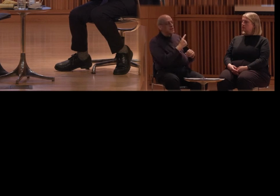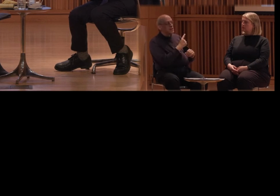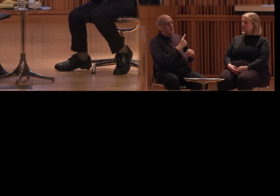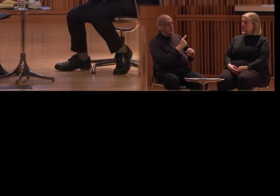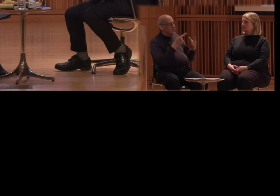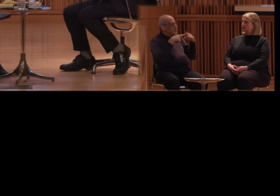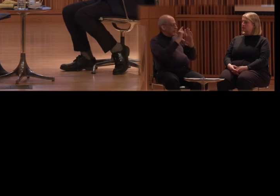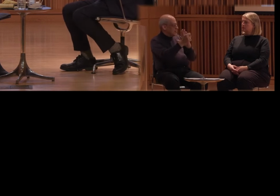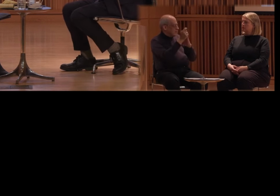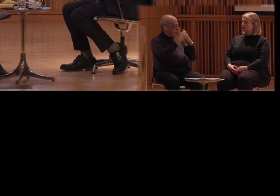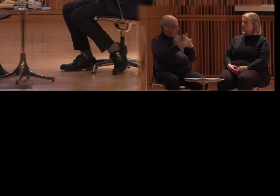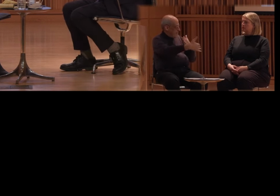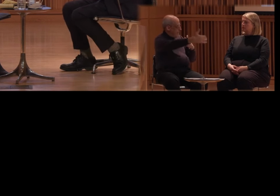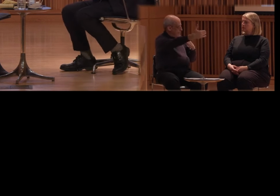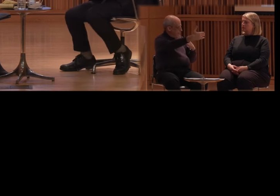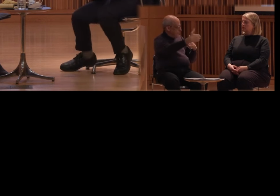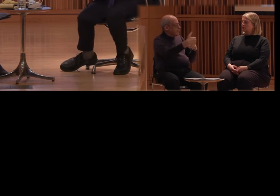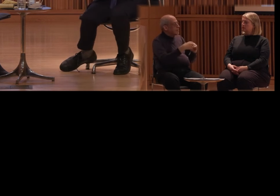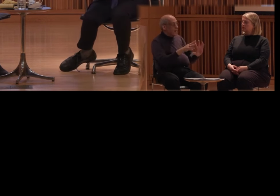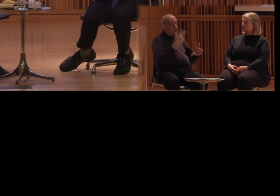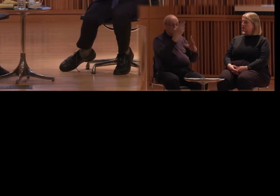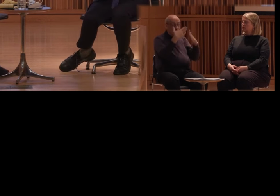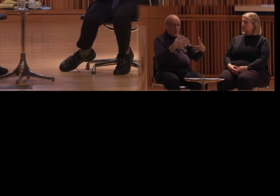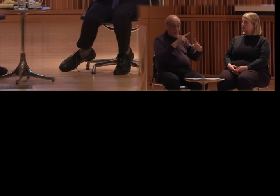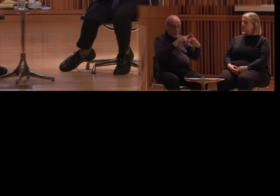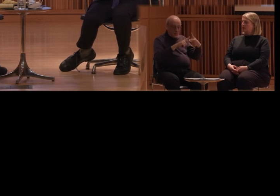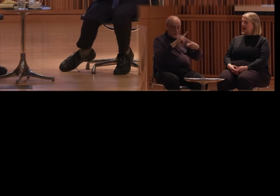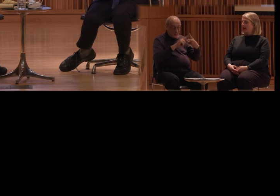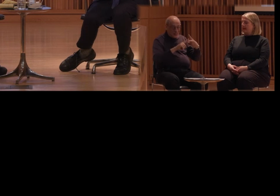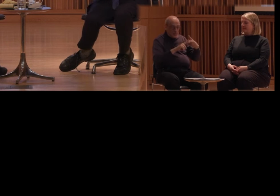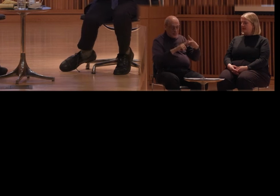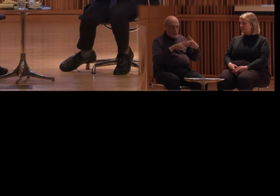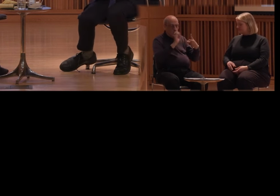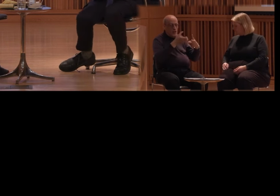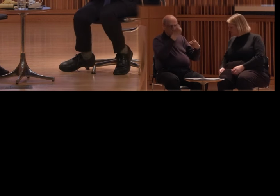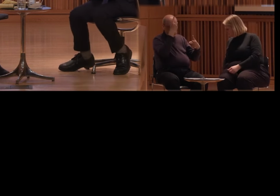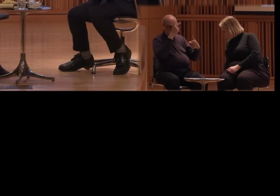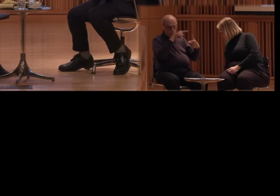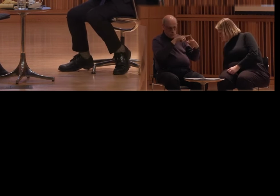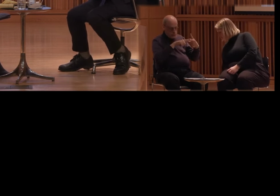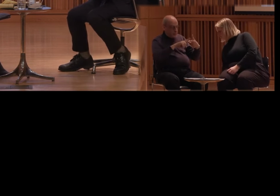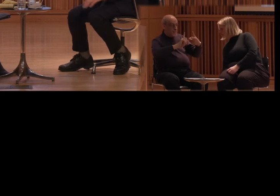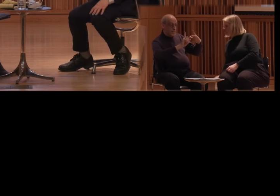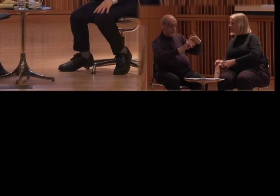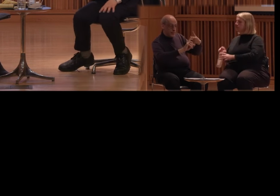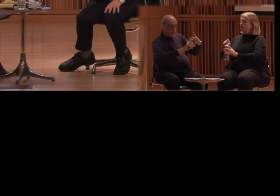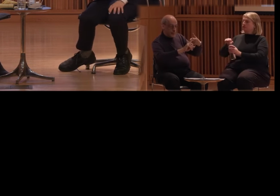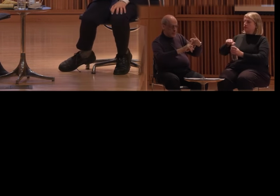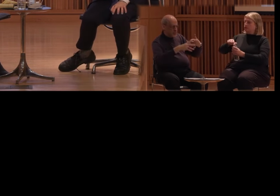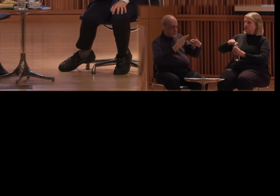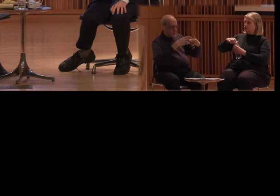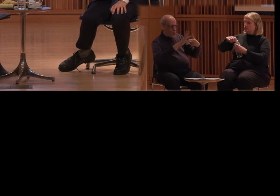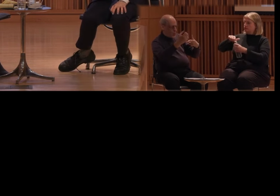over time. I think there are two things you can draw from that, and the second thing I'll address in just